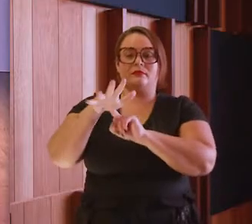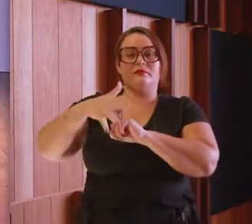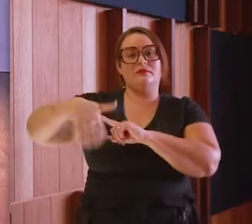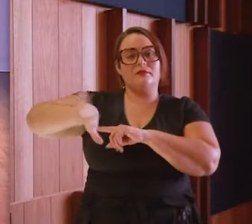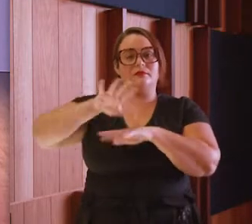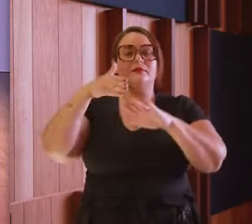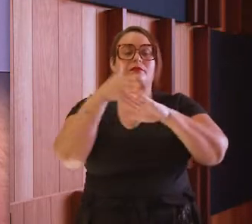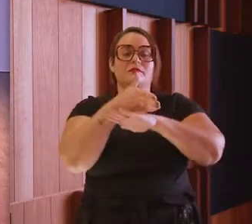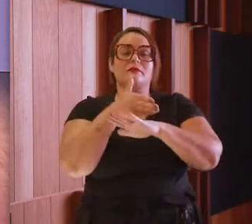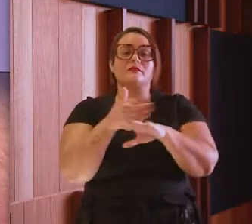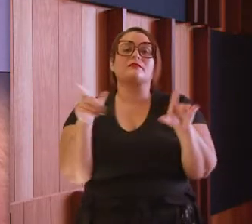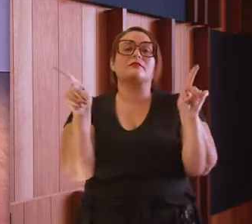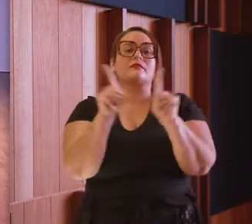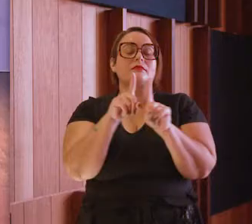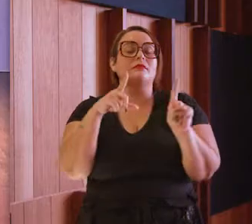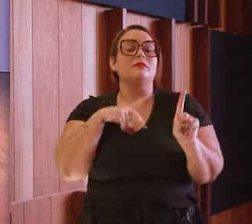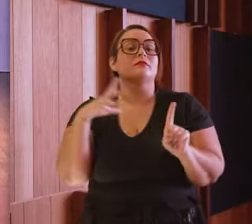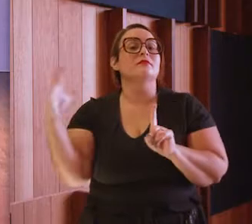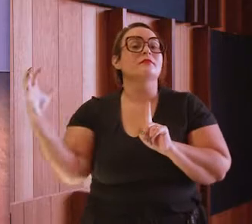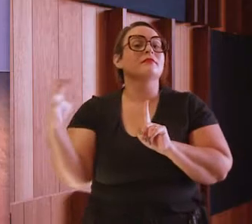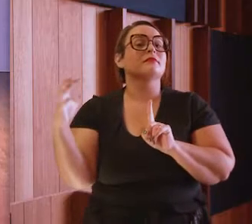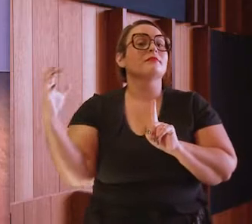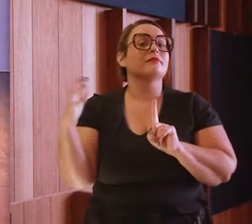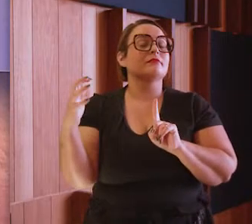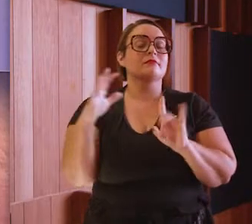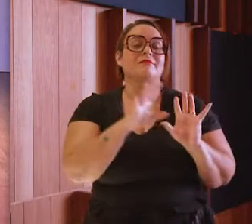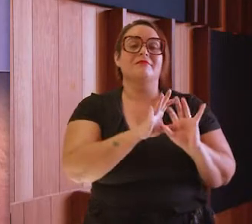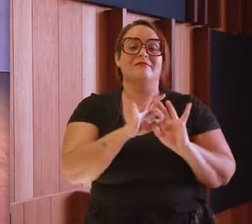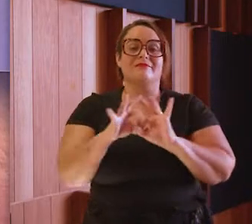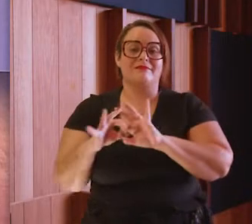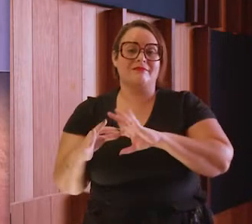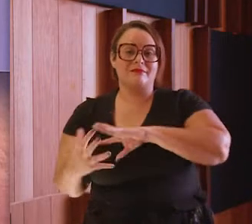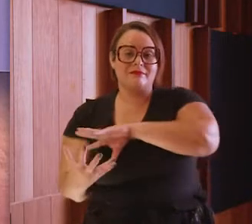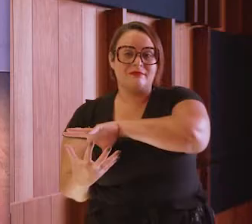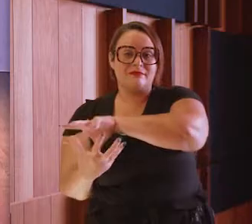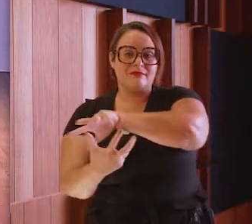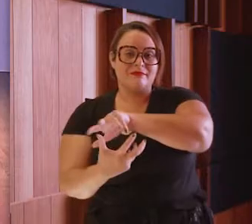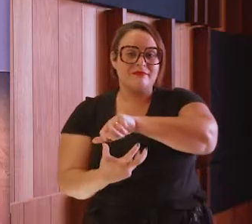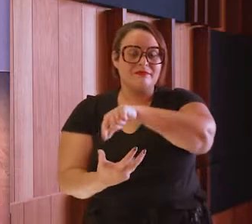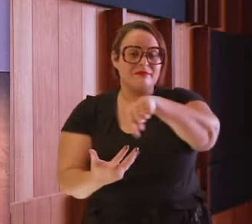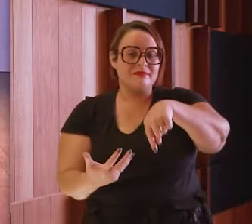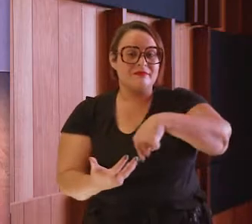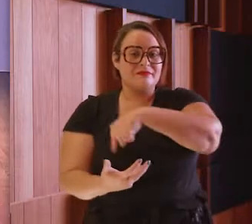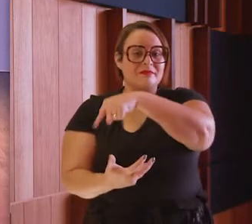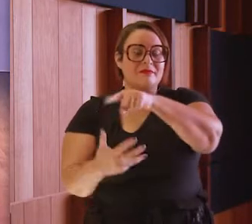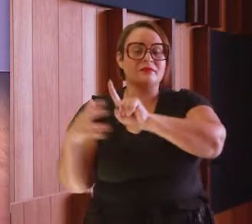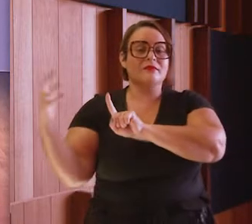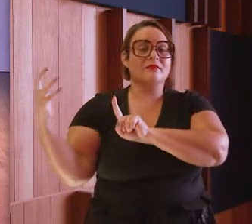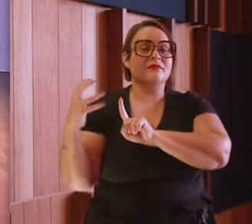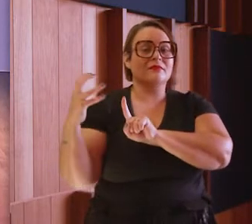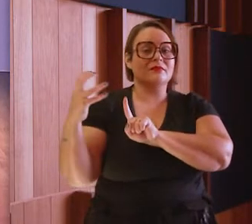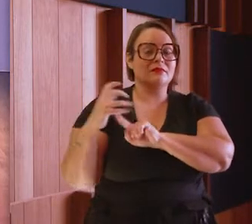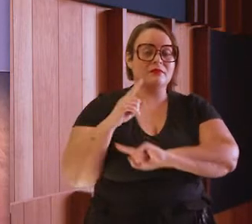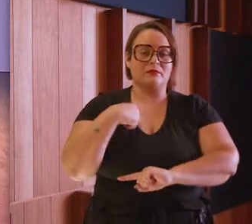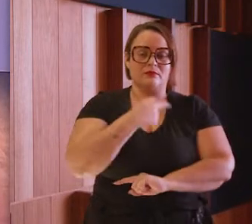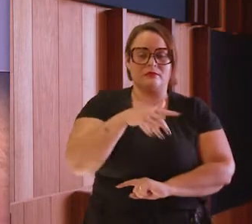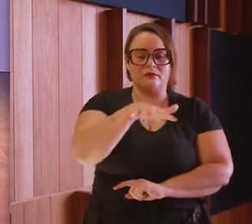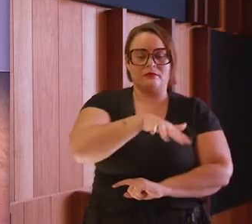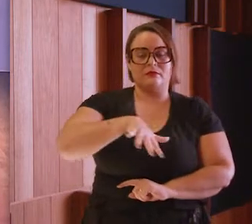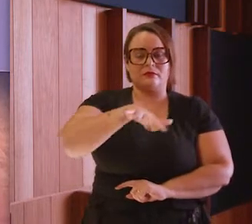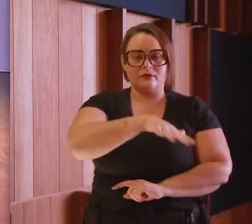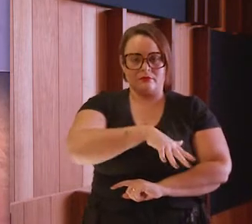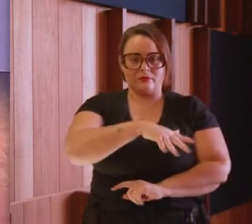e tanta influência do contexto global em relação ao nosso ambiente tributário